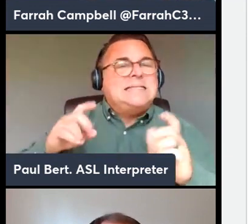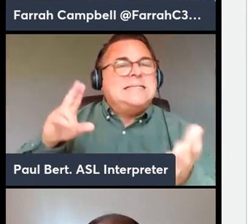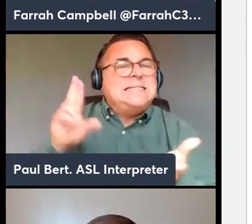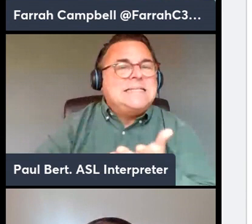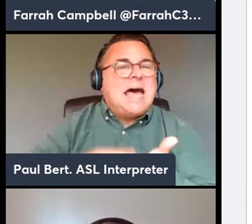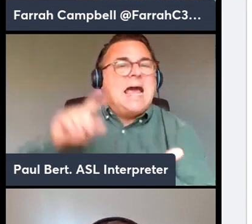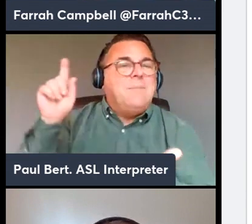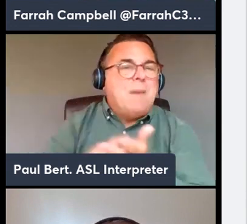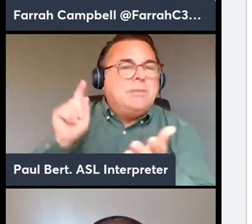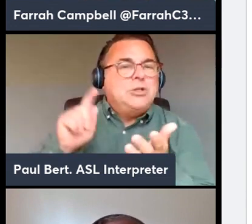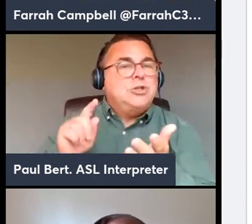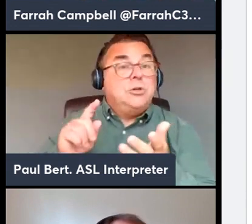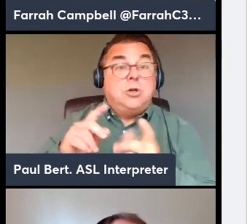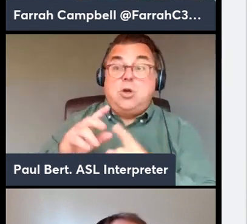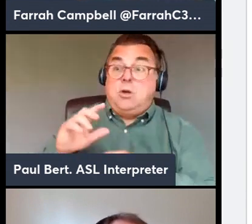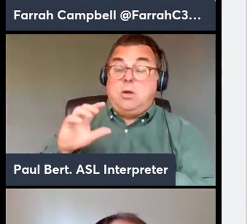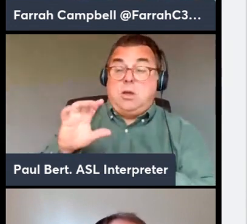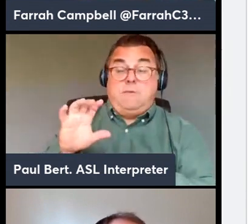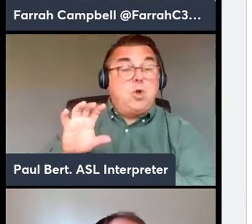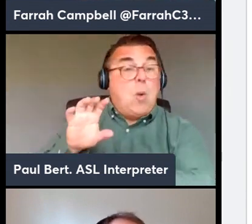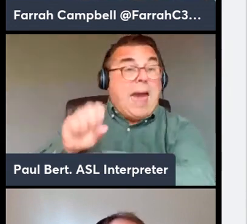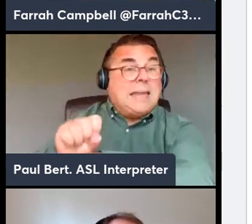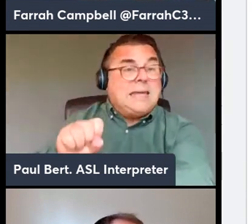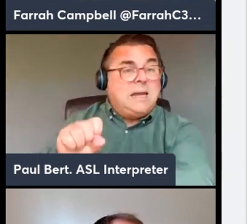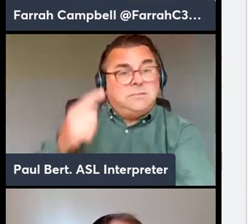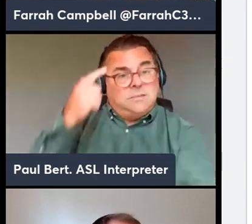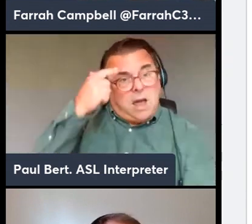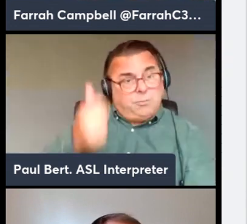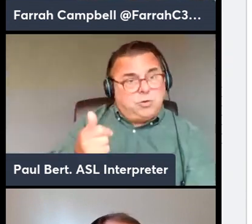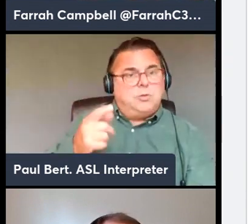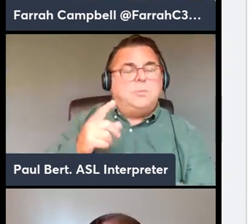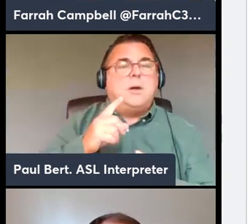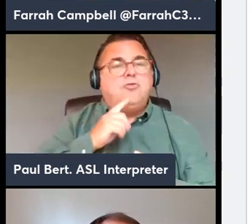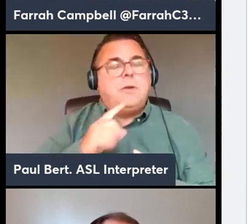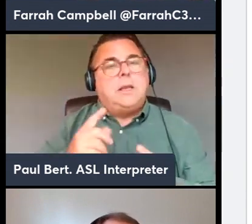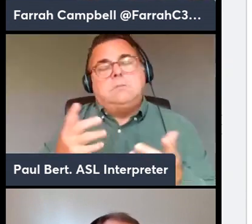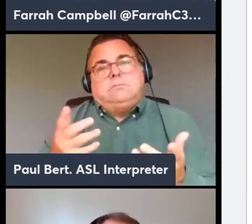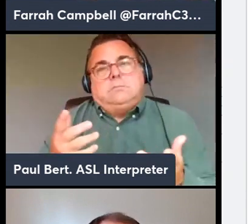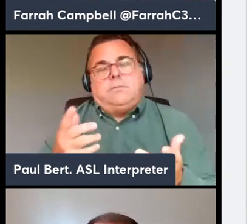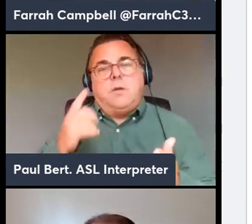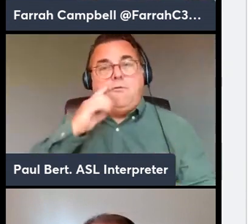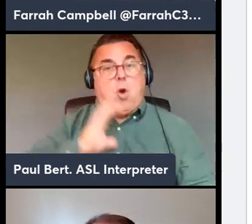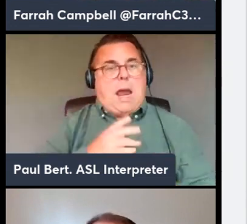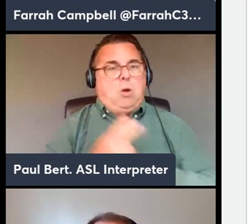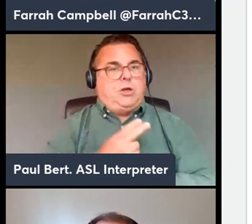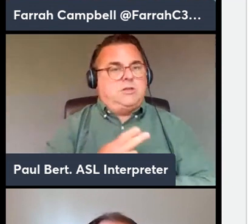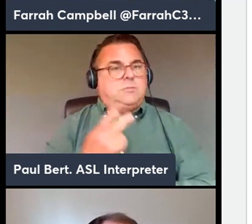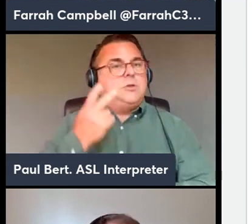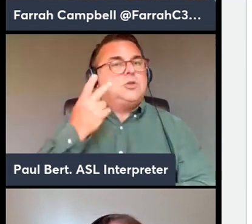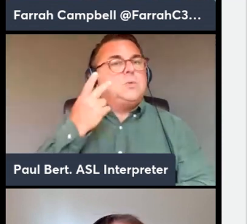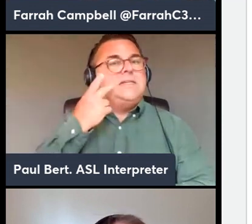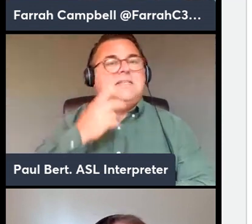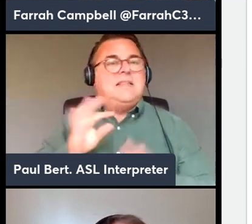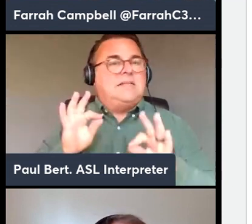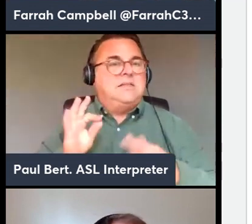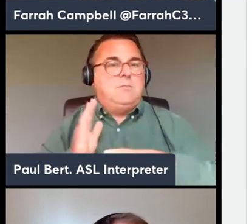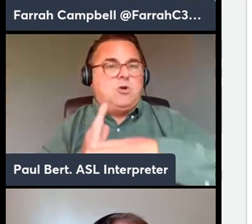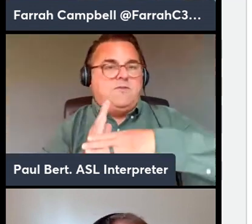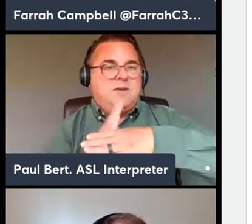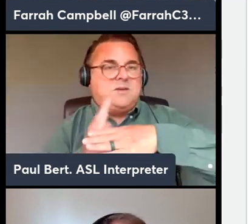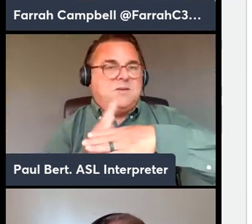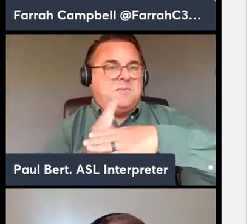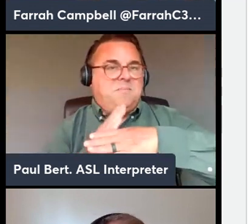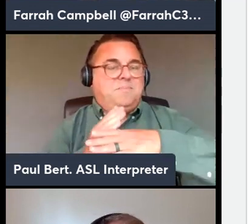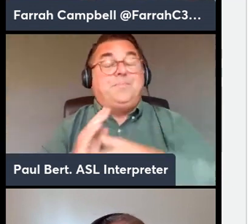you've allocated it, you may use it how you see fit. But that's really sort of for our customers where we see that sweet spot. Okay. All